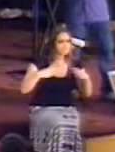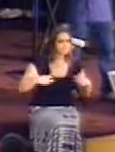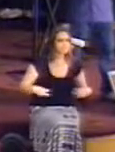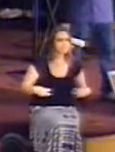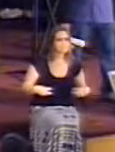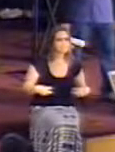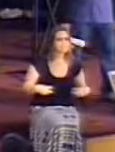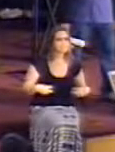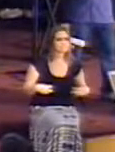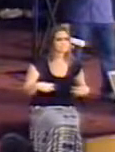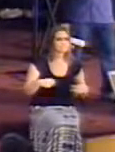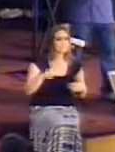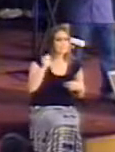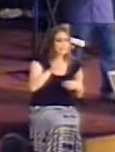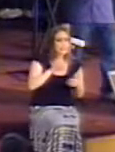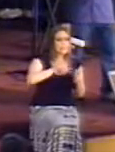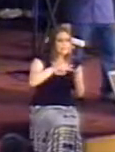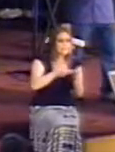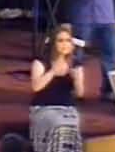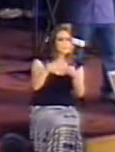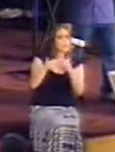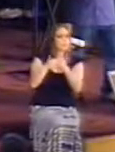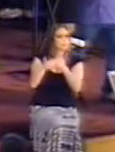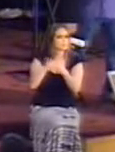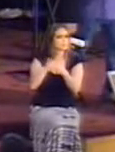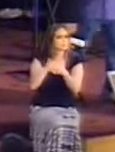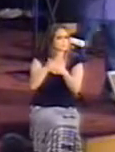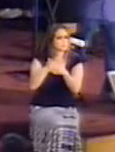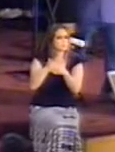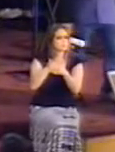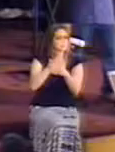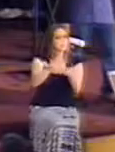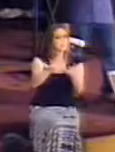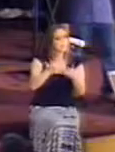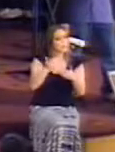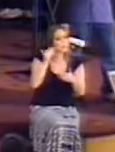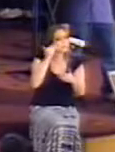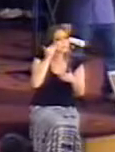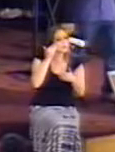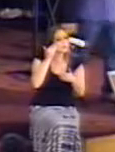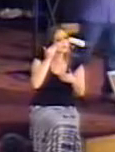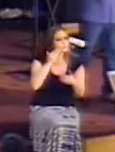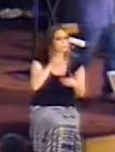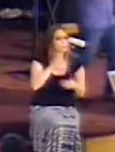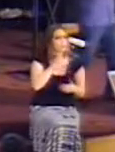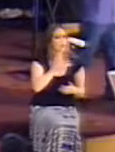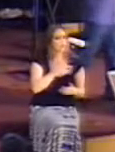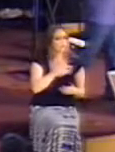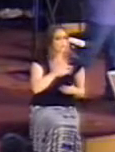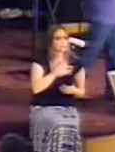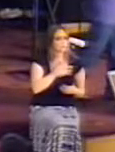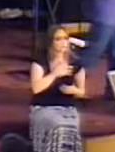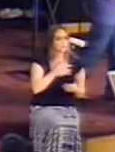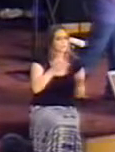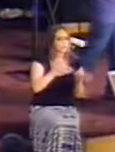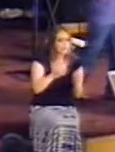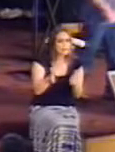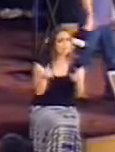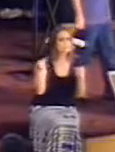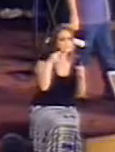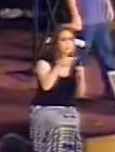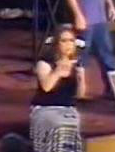That means intimacy, doesn't it? That means I want to know what's on your heart. I want to know your plans. I want to know your goals. I want to know